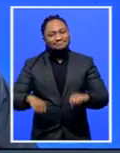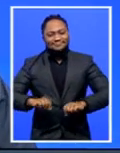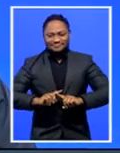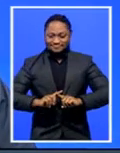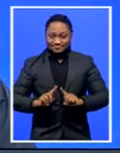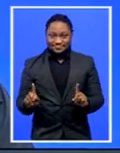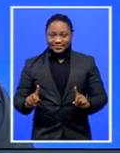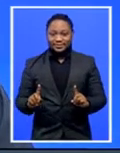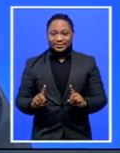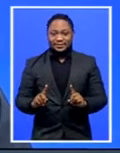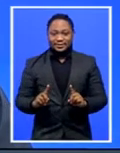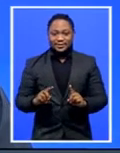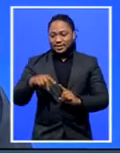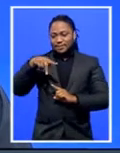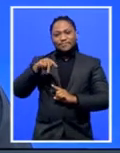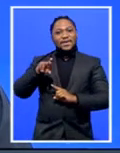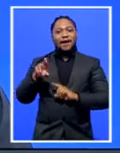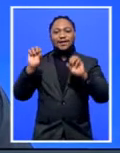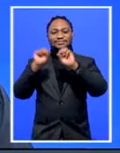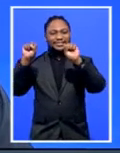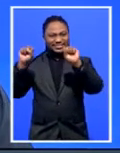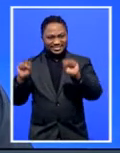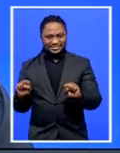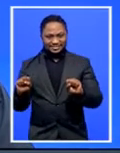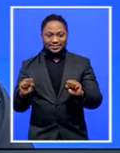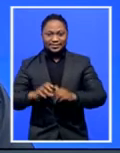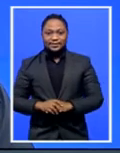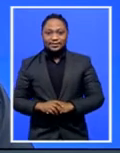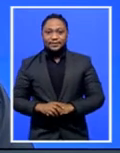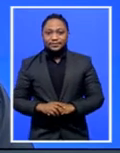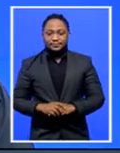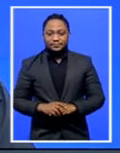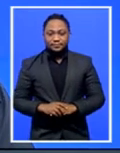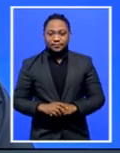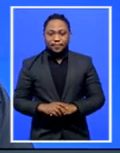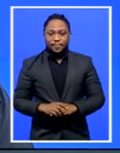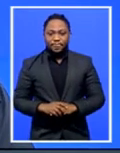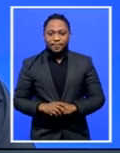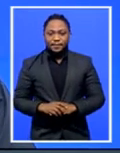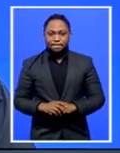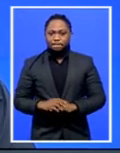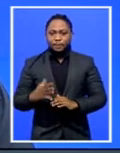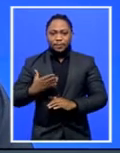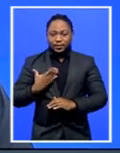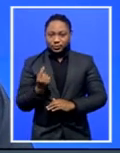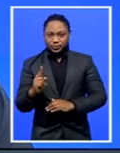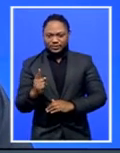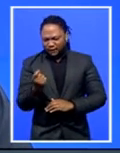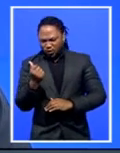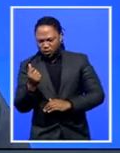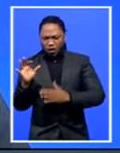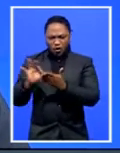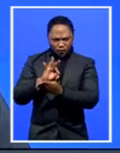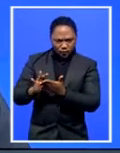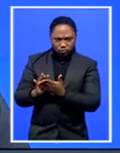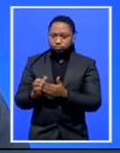primary virtue of a PR system, proportional representation system. You've just got to get a smattering of votes across